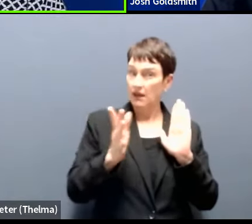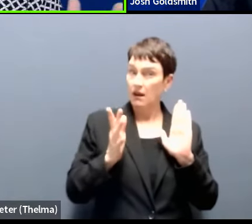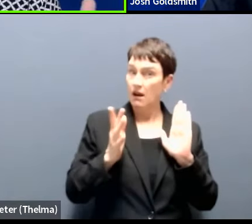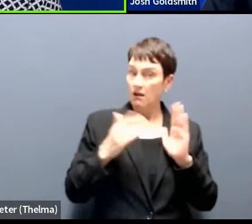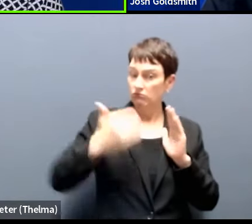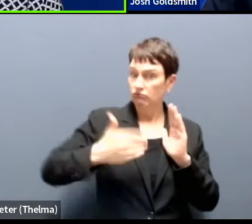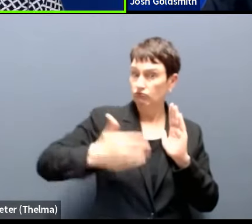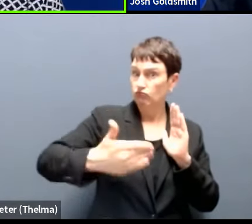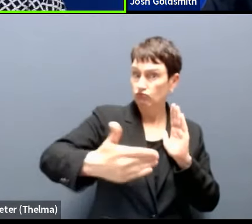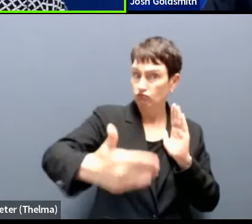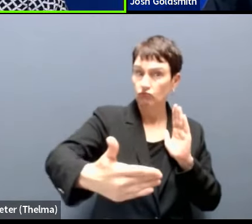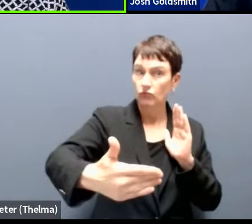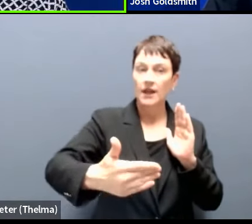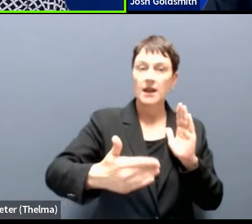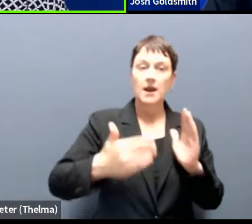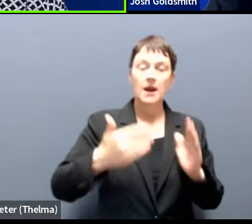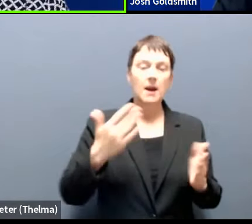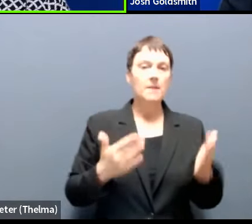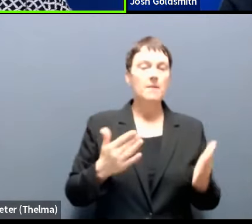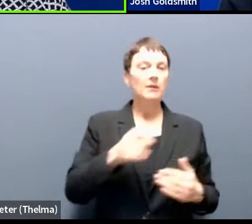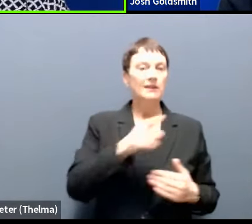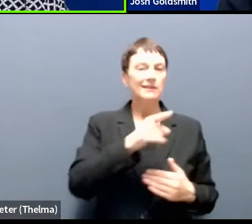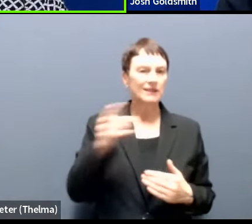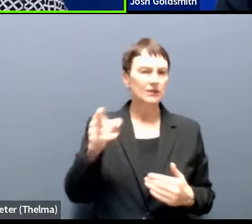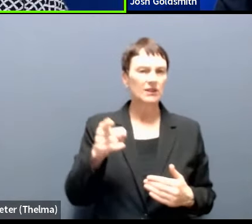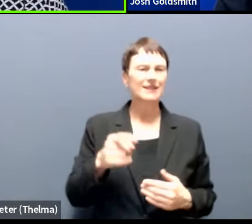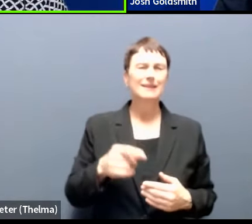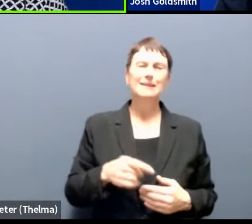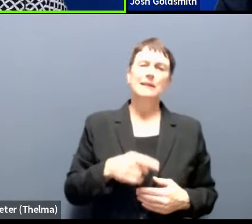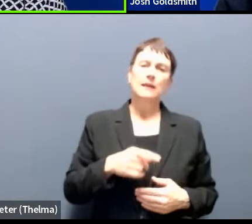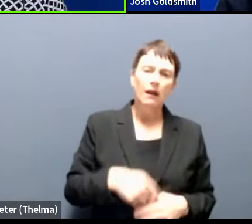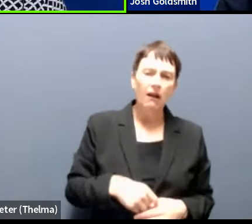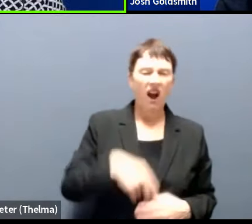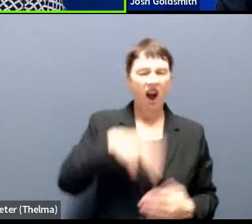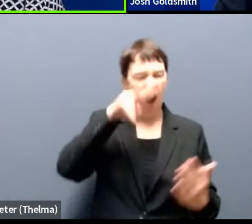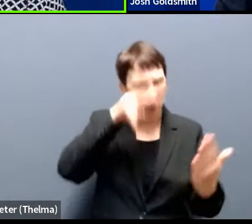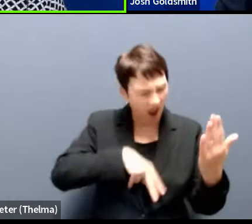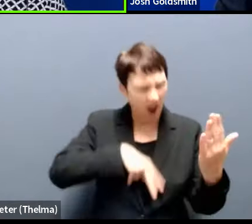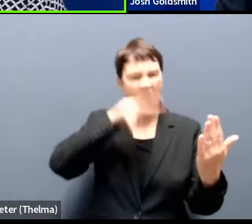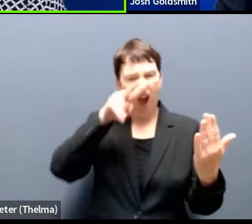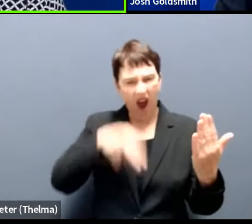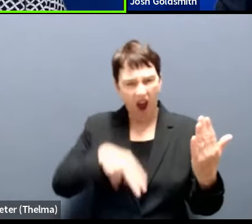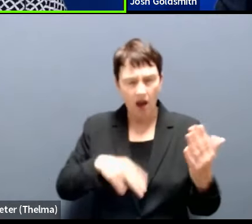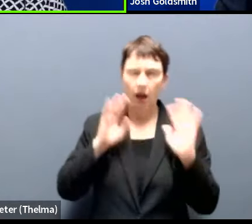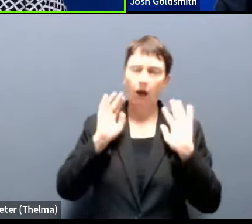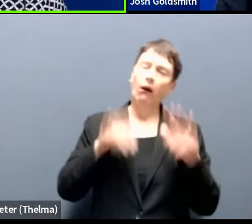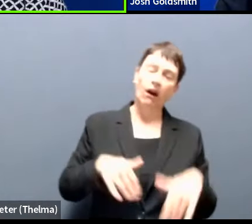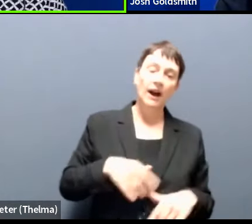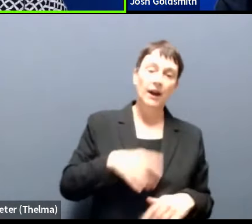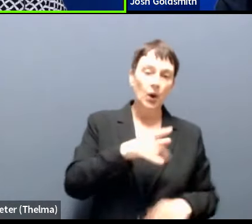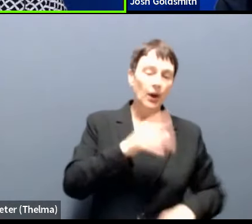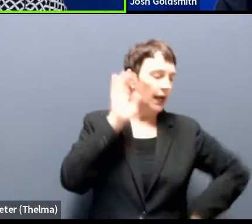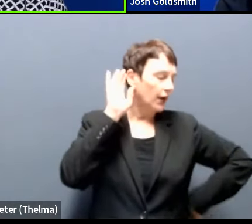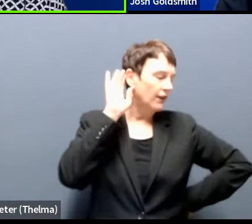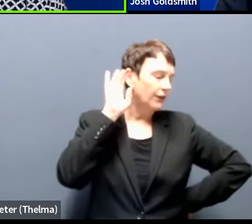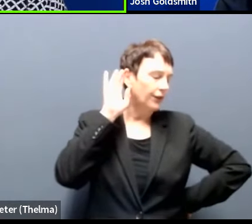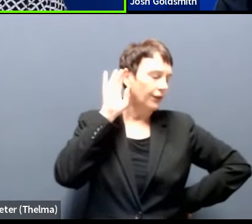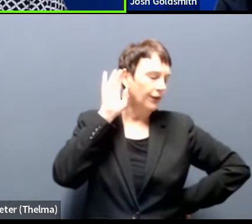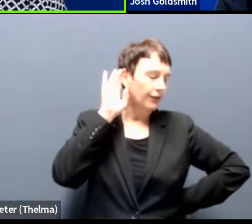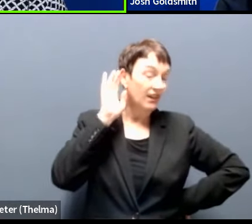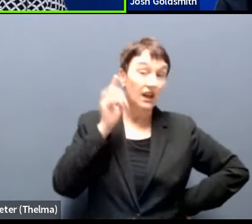auditive person rather than a visual person, that we will include a daily audio or video message telling you all about the